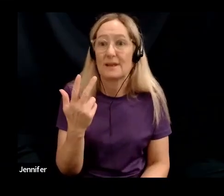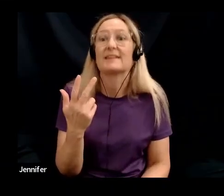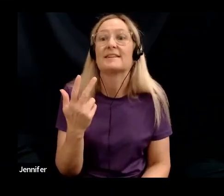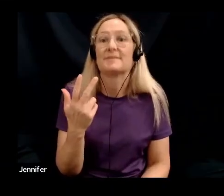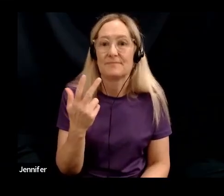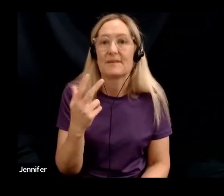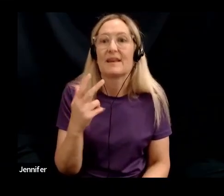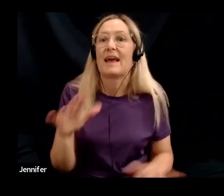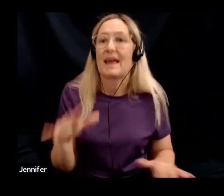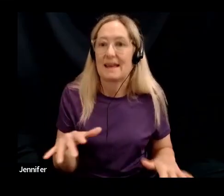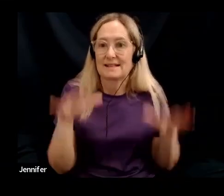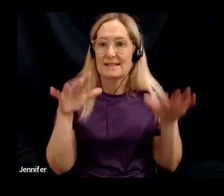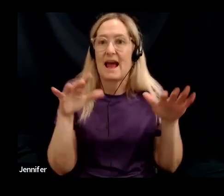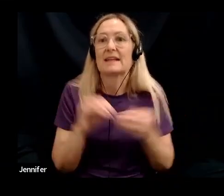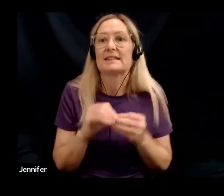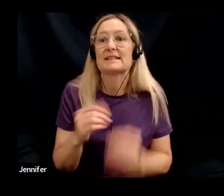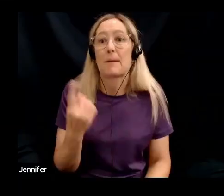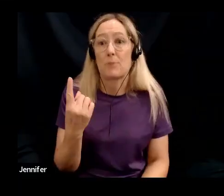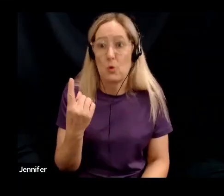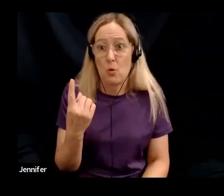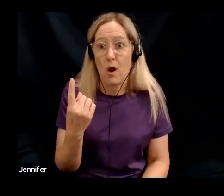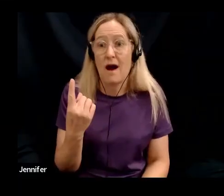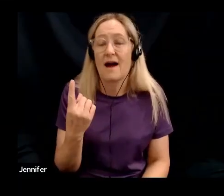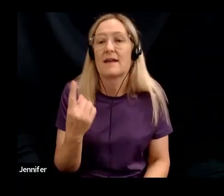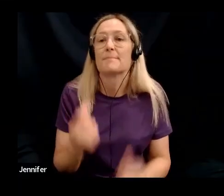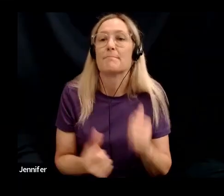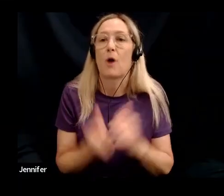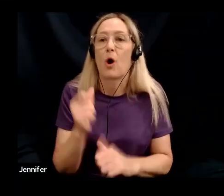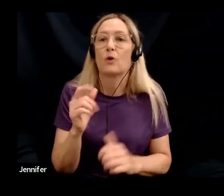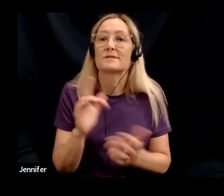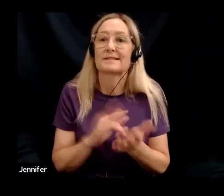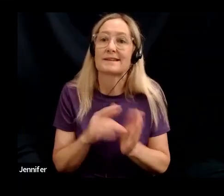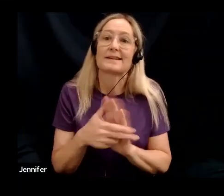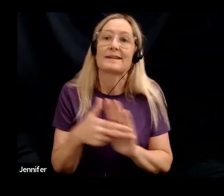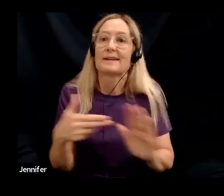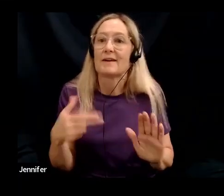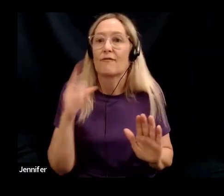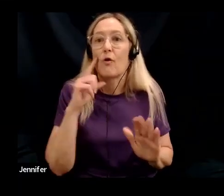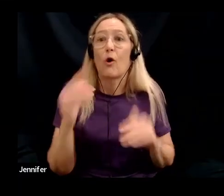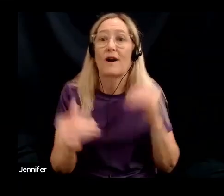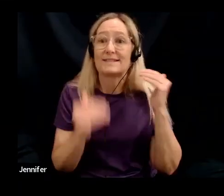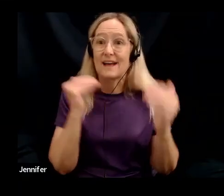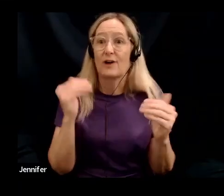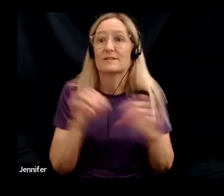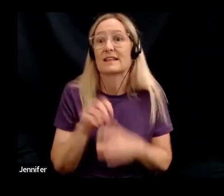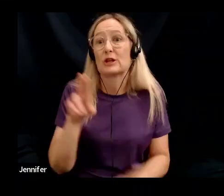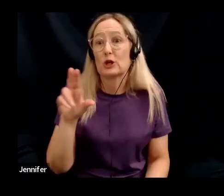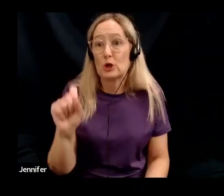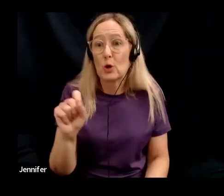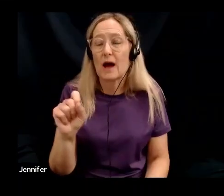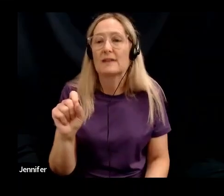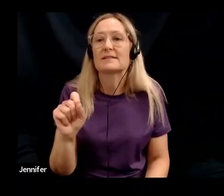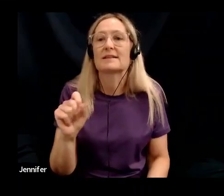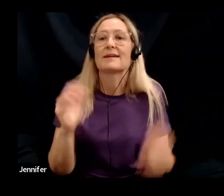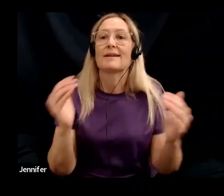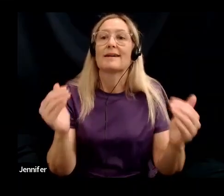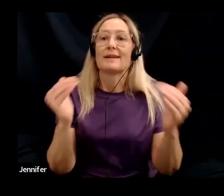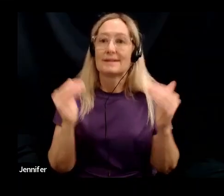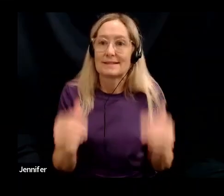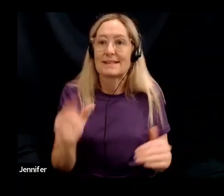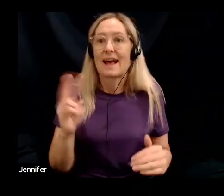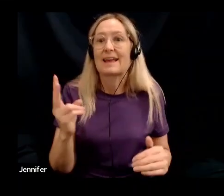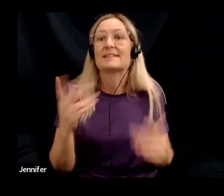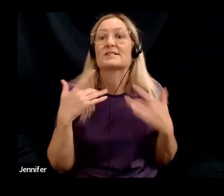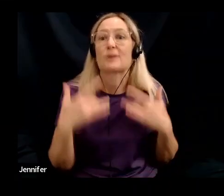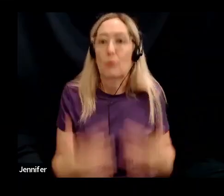Anxiety is the number one most diagnosed condition for adults in the United States. Just below that, we have depression,